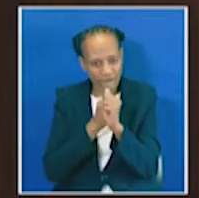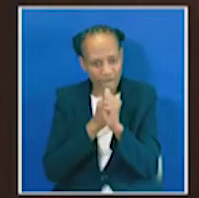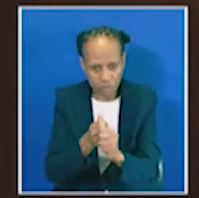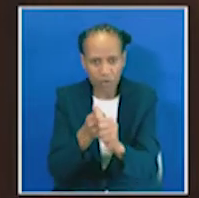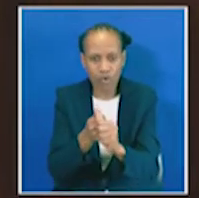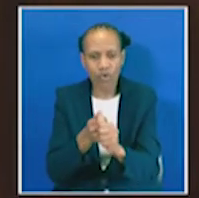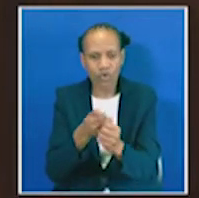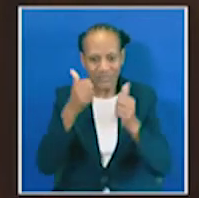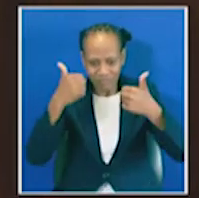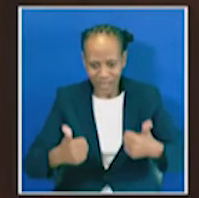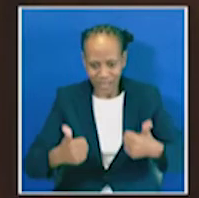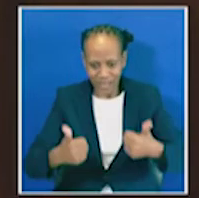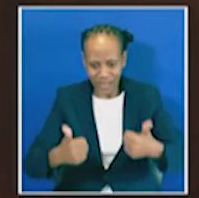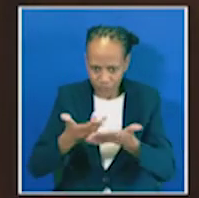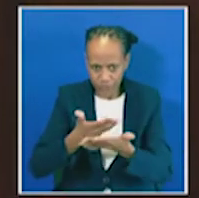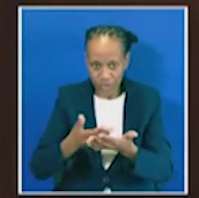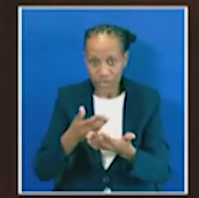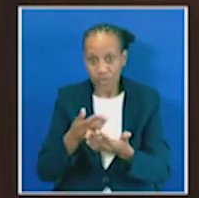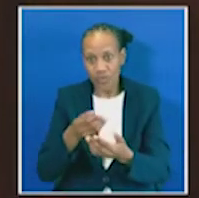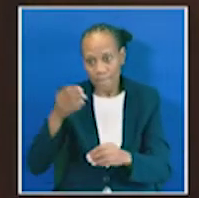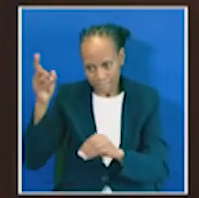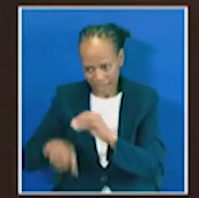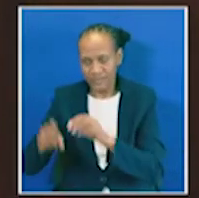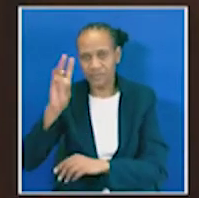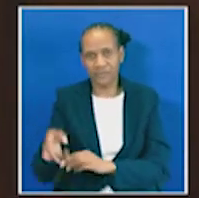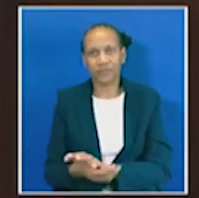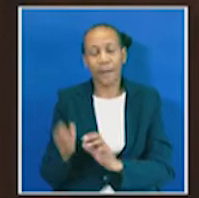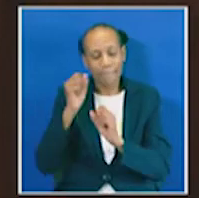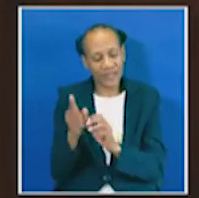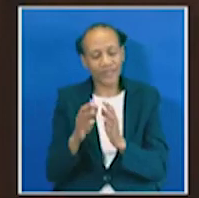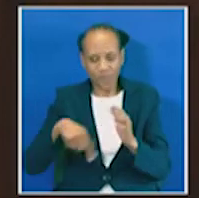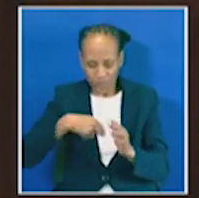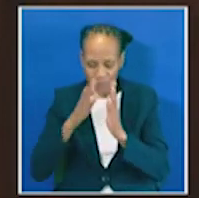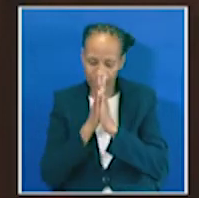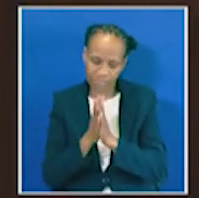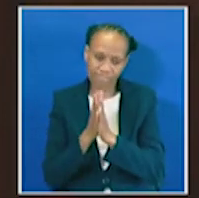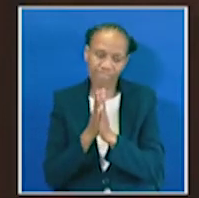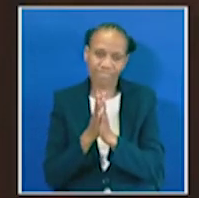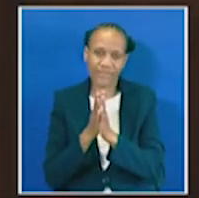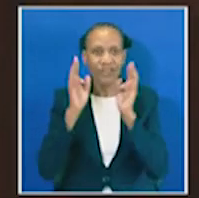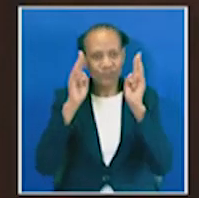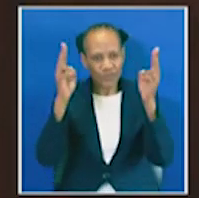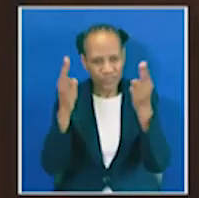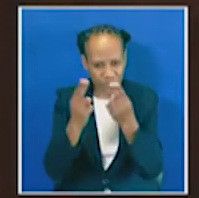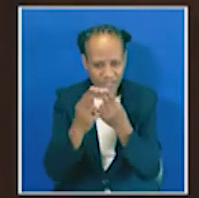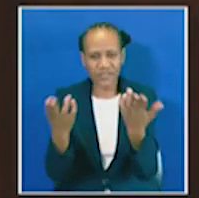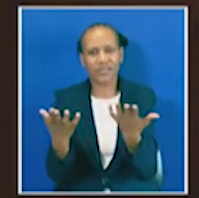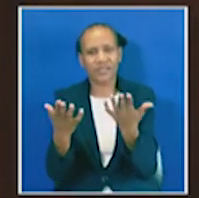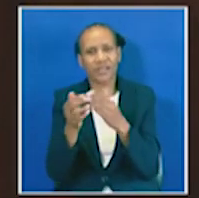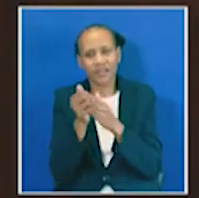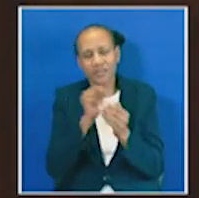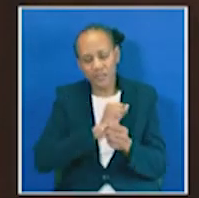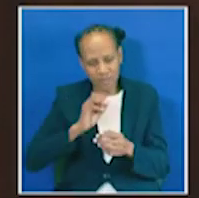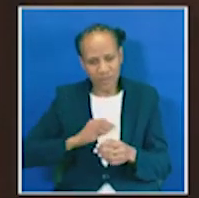constructive engagement. However, we do appeal to university leadership to also demonstrate a